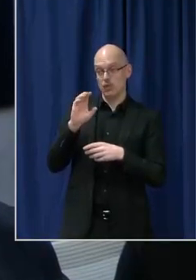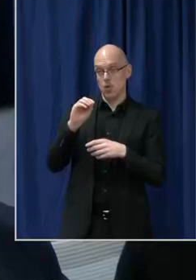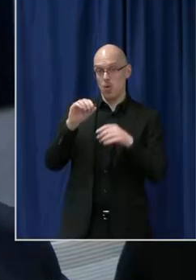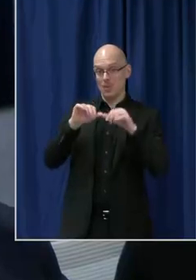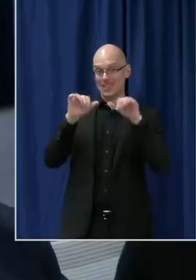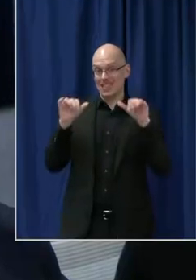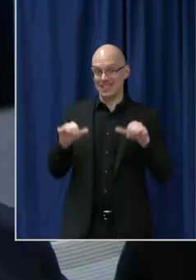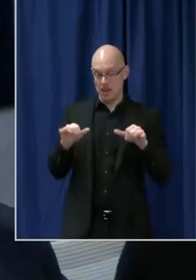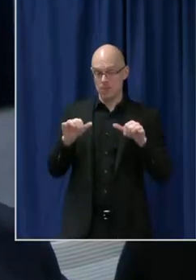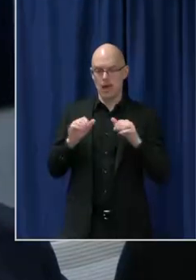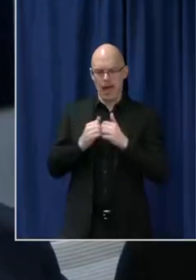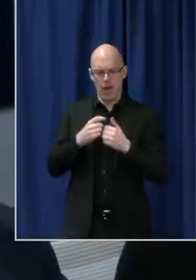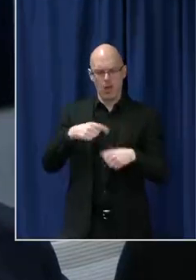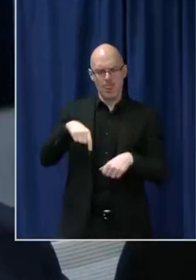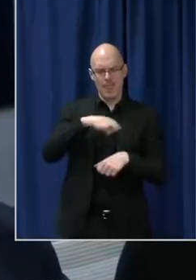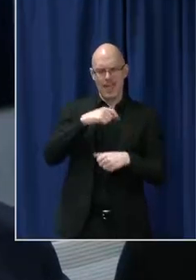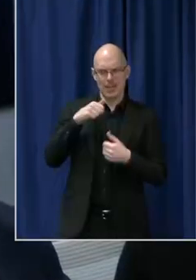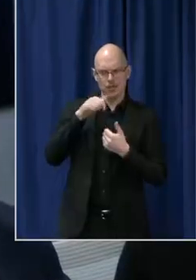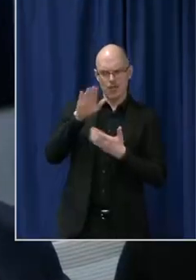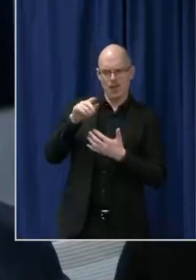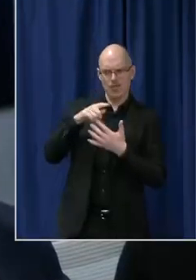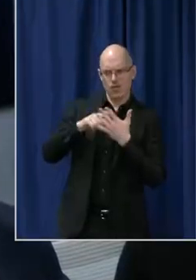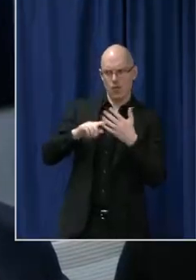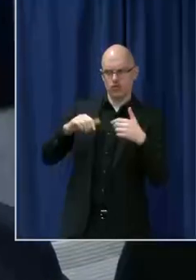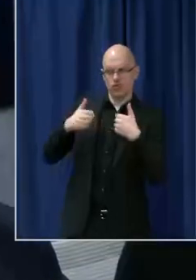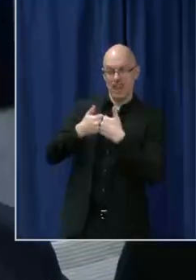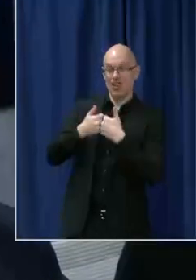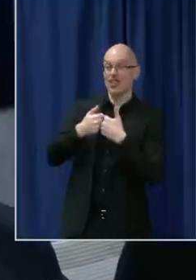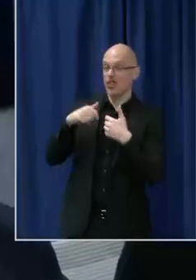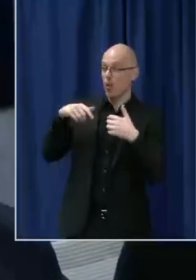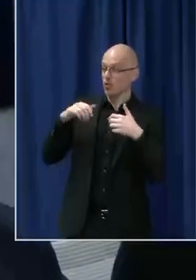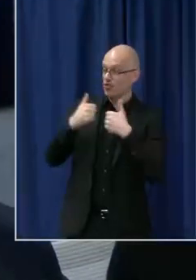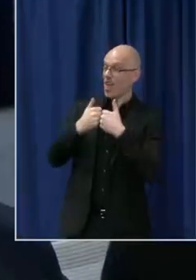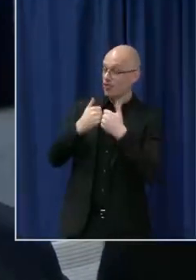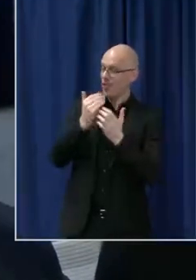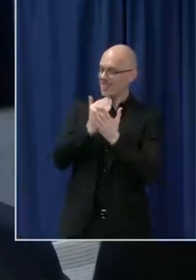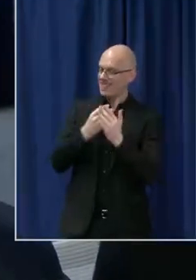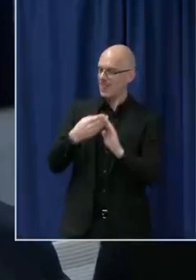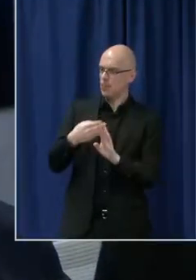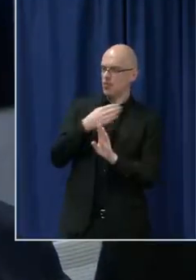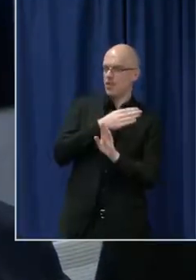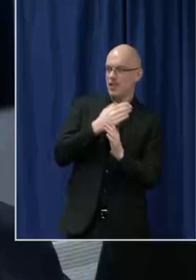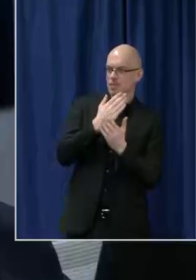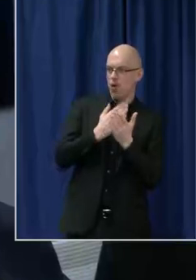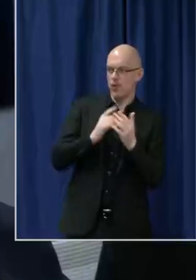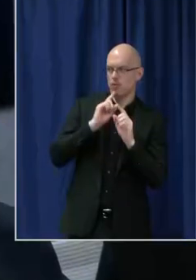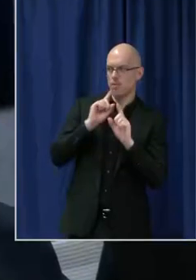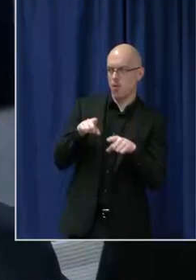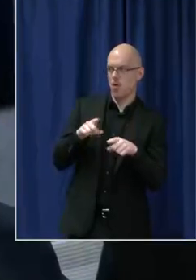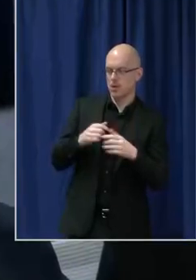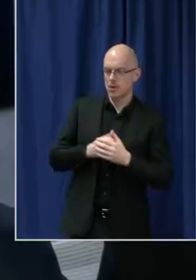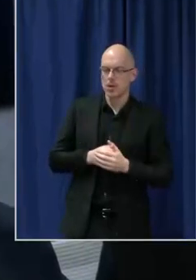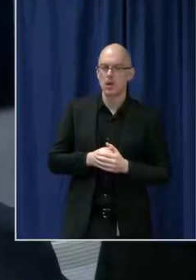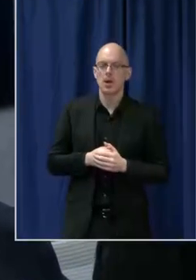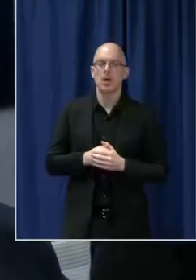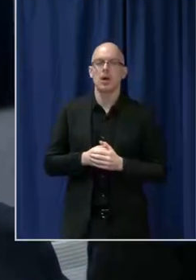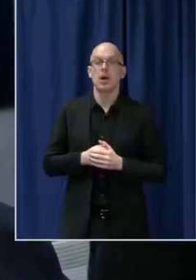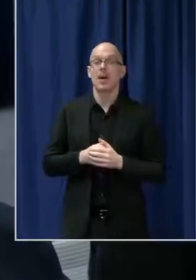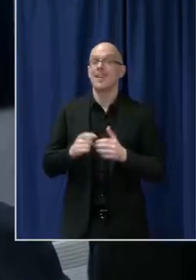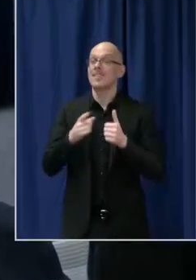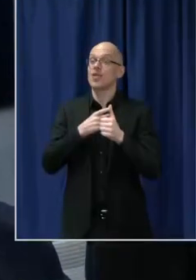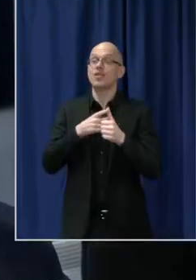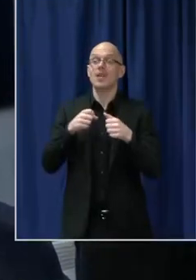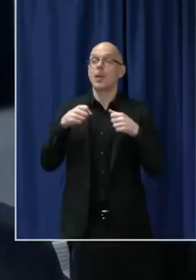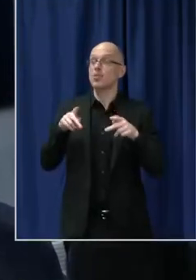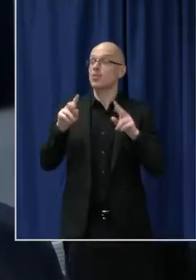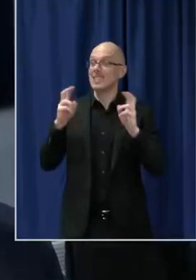that are listed in the previous section of this report. The first opportunity is delivery